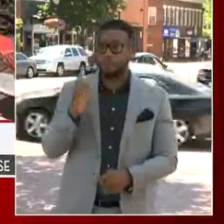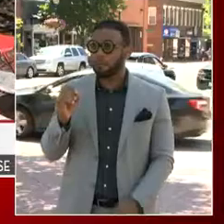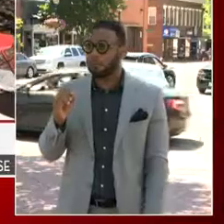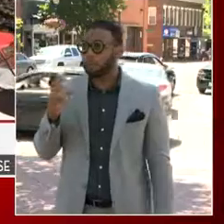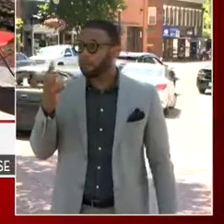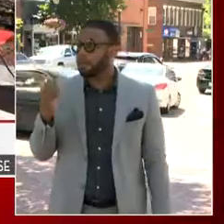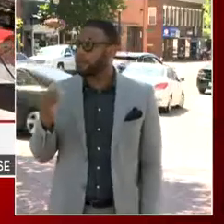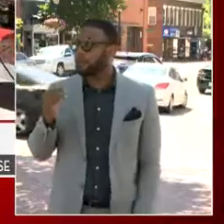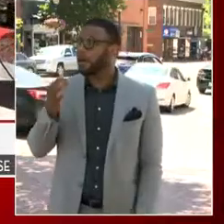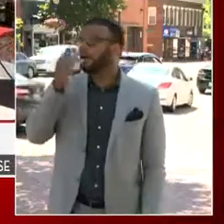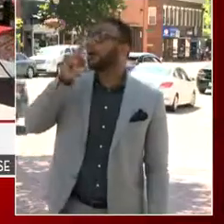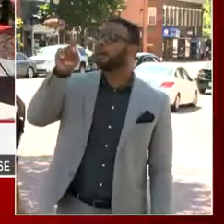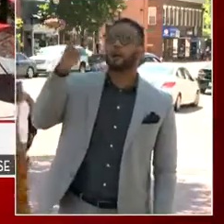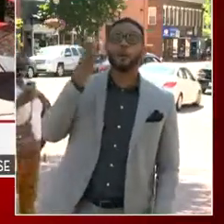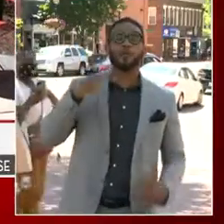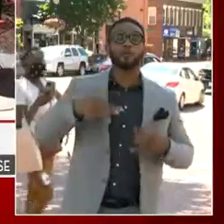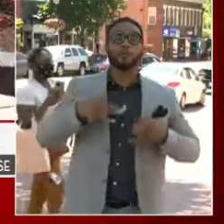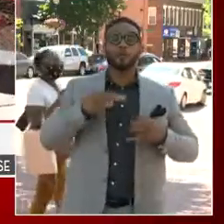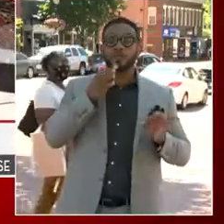go?